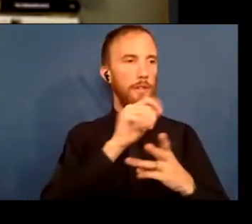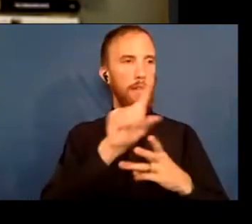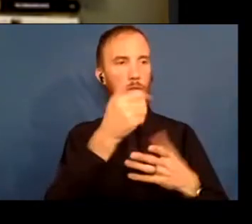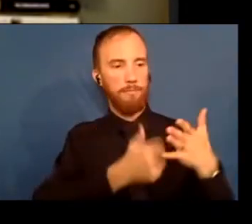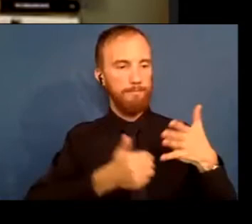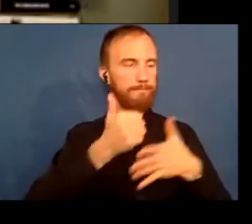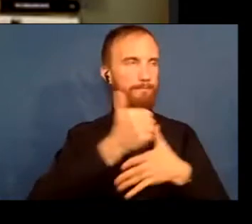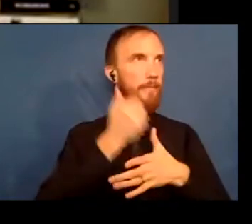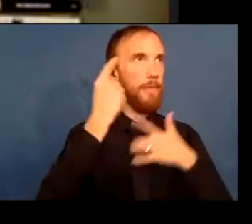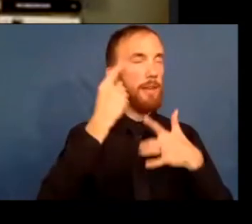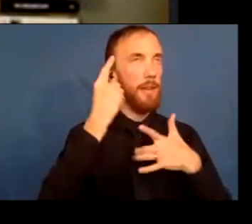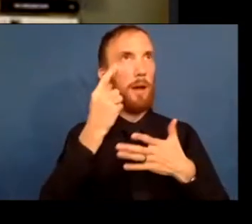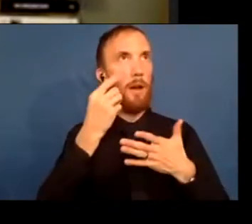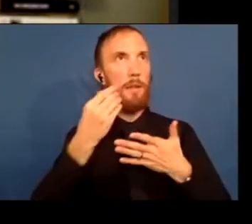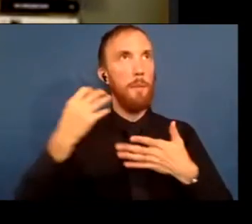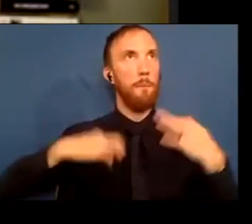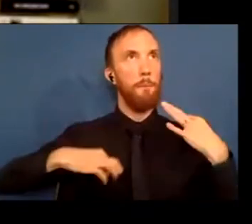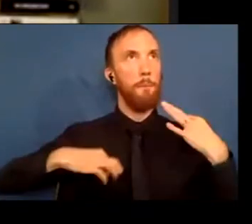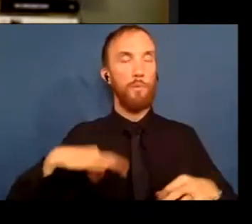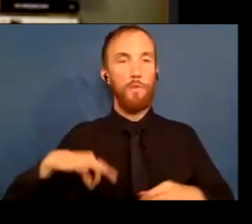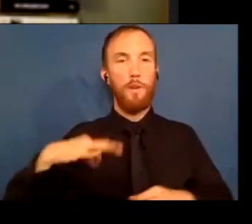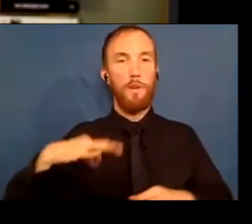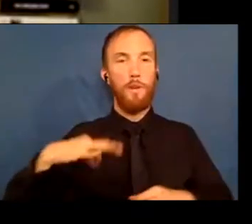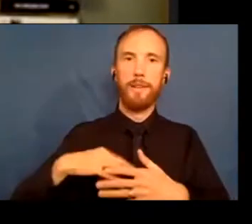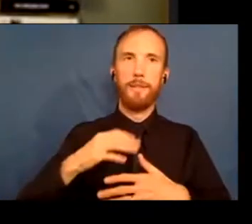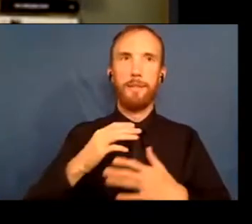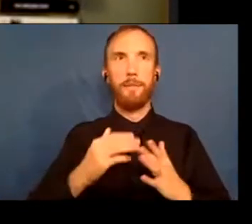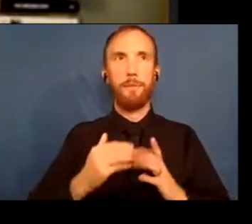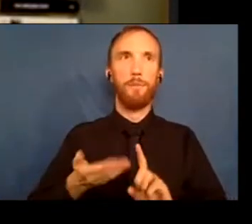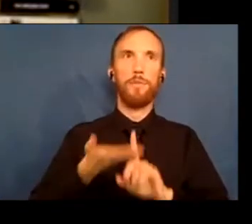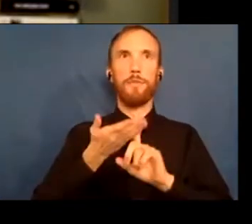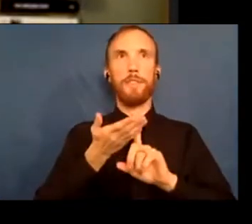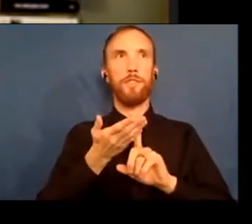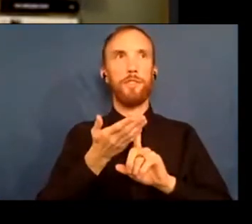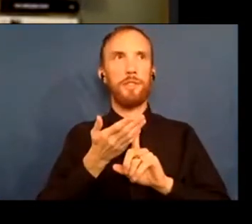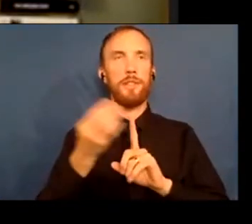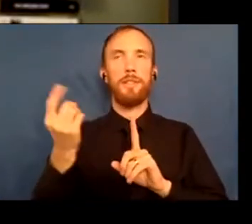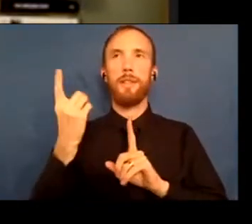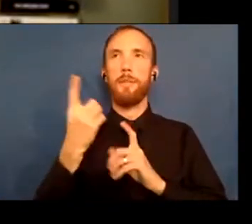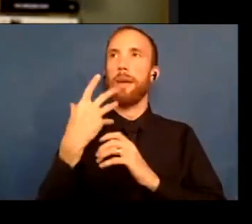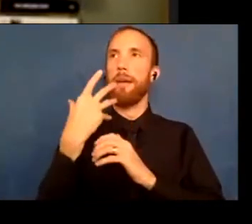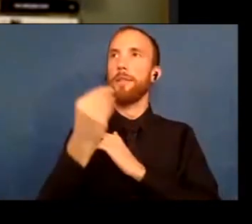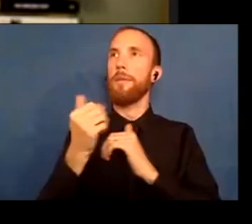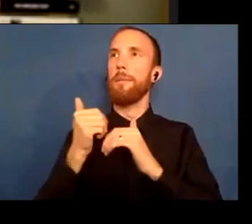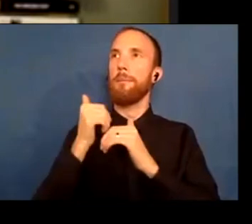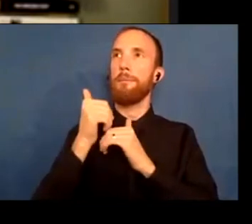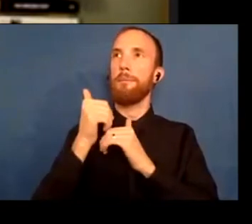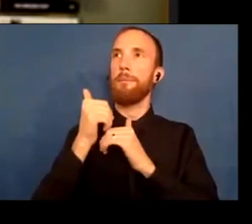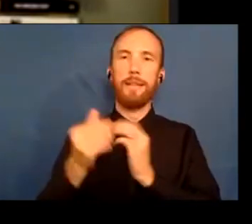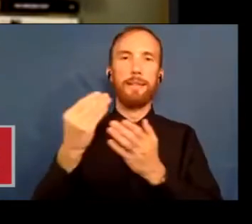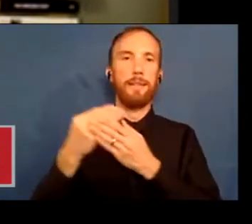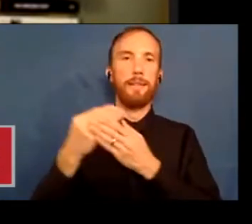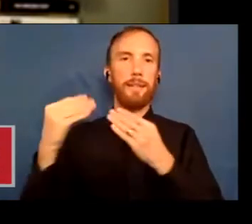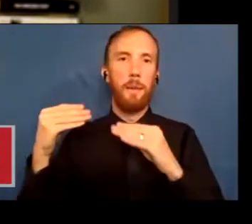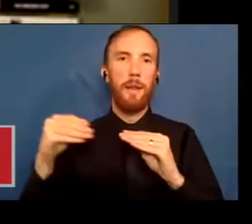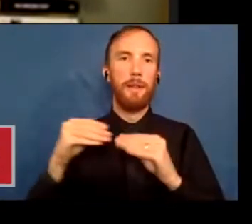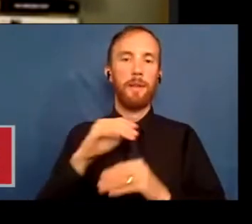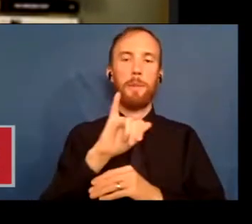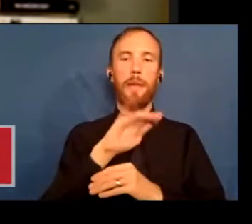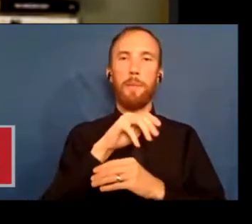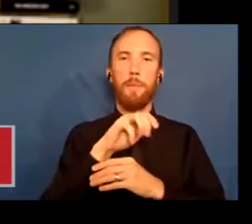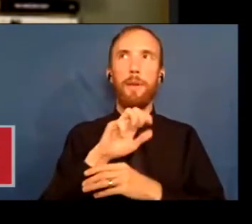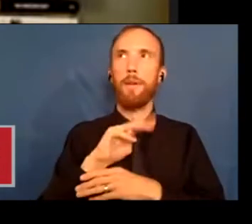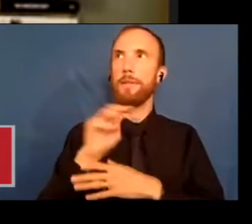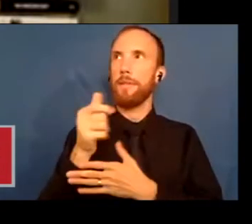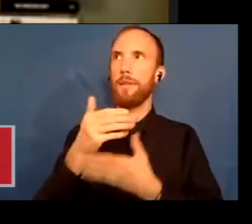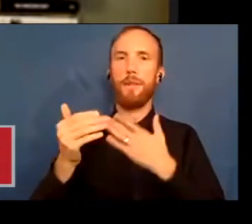world beyond capitalism, and so a world beyond imperialism. Our hearts are bigger